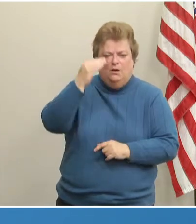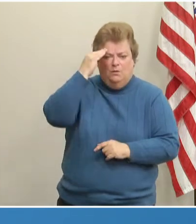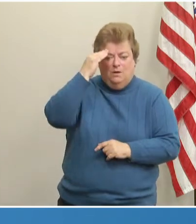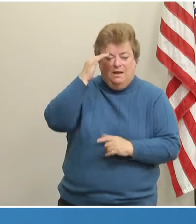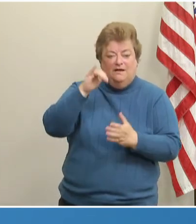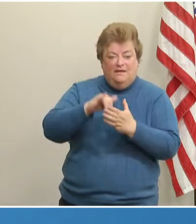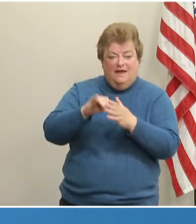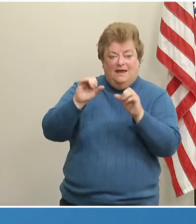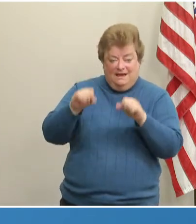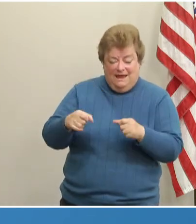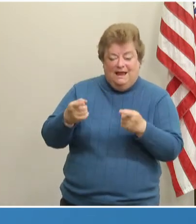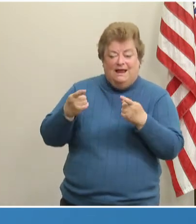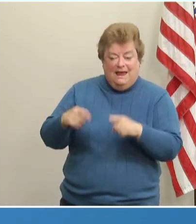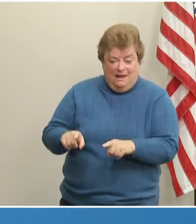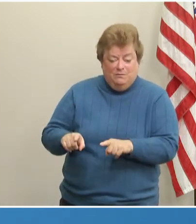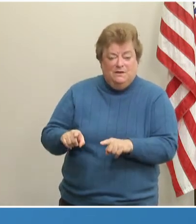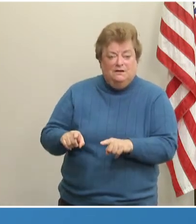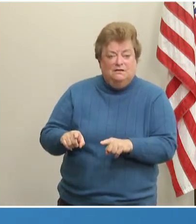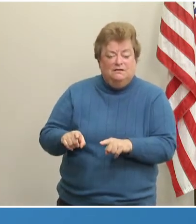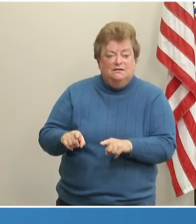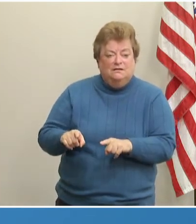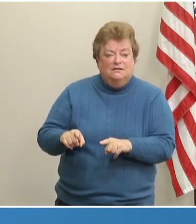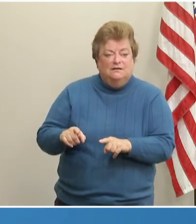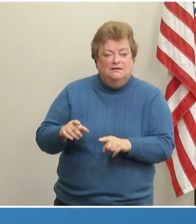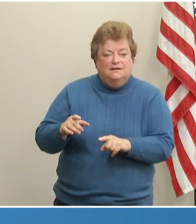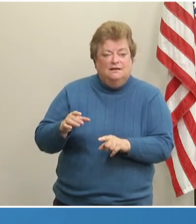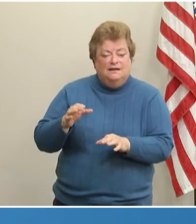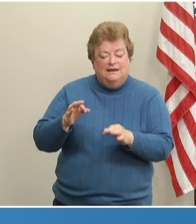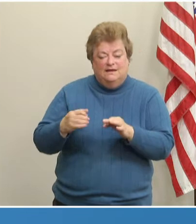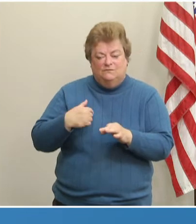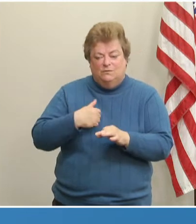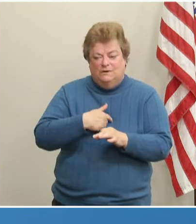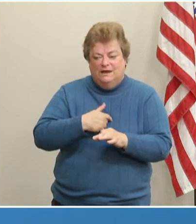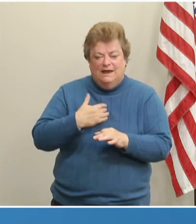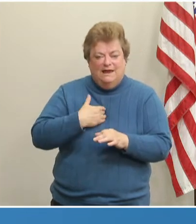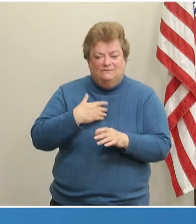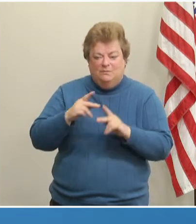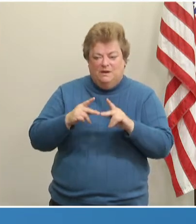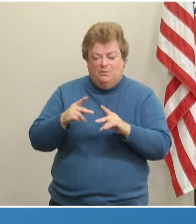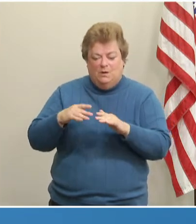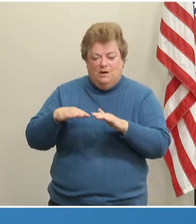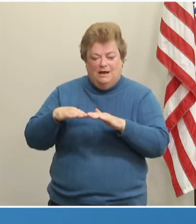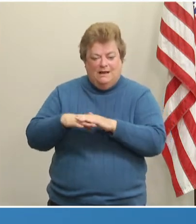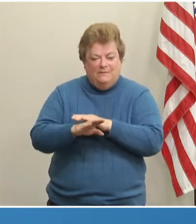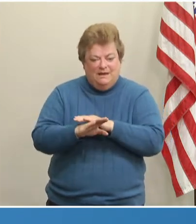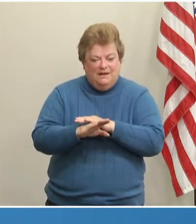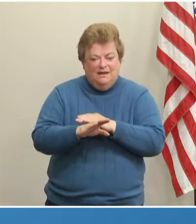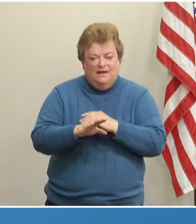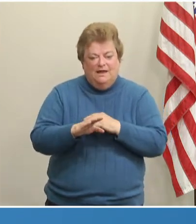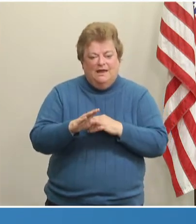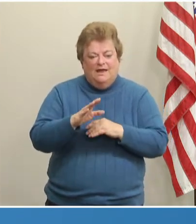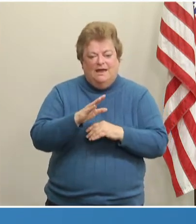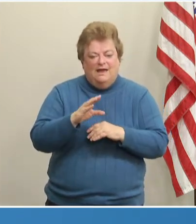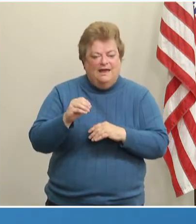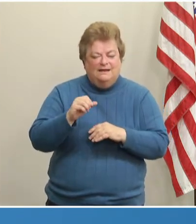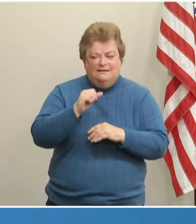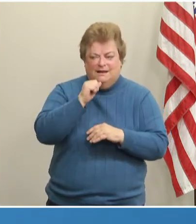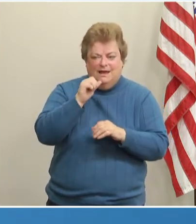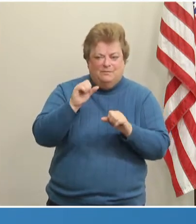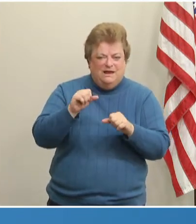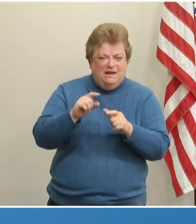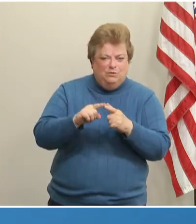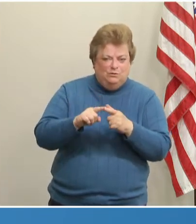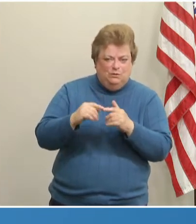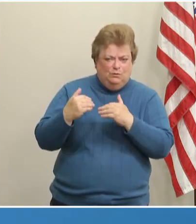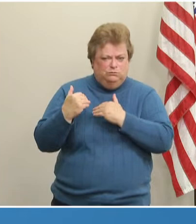could happen when we have, individuals walking in and not being able to account for that. But we do